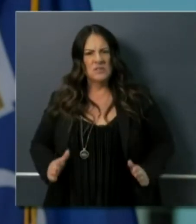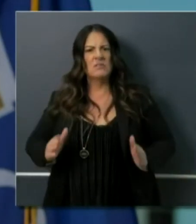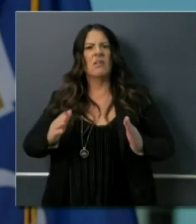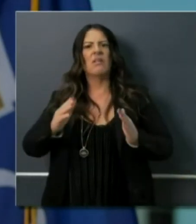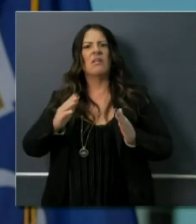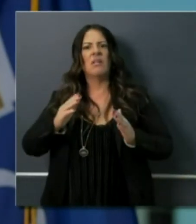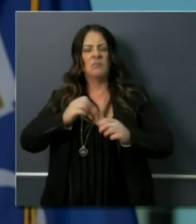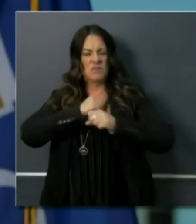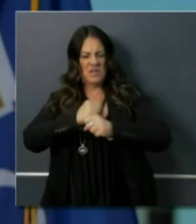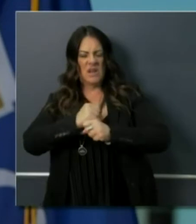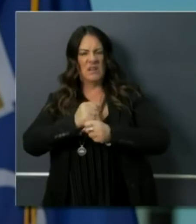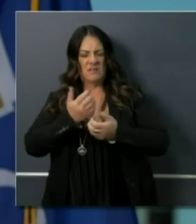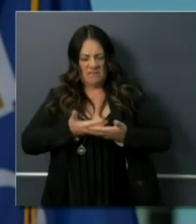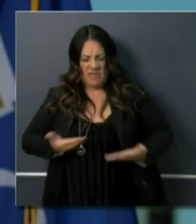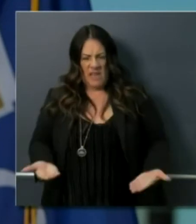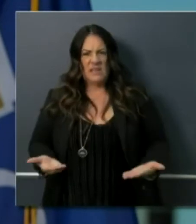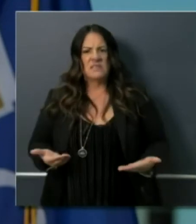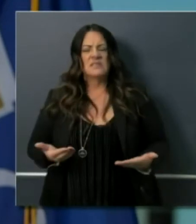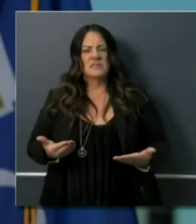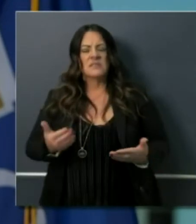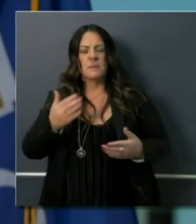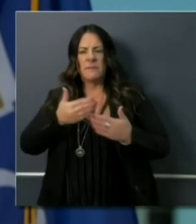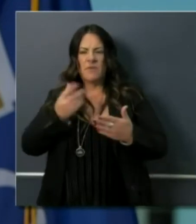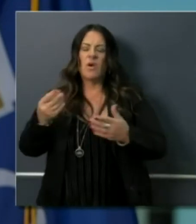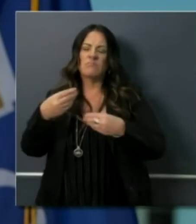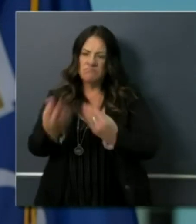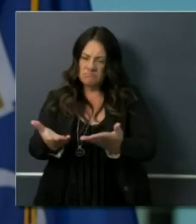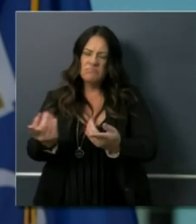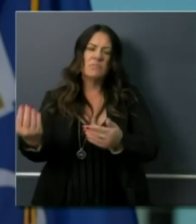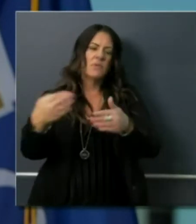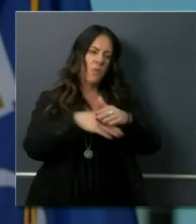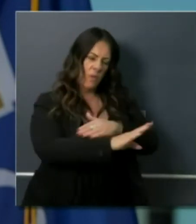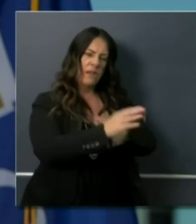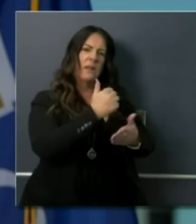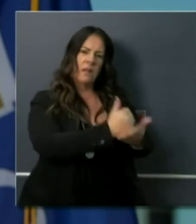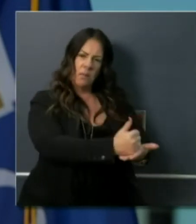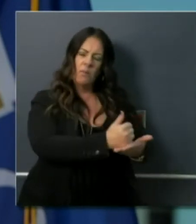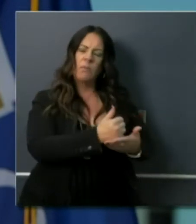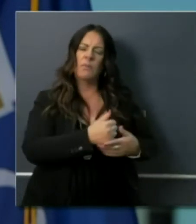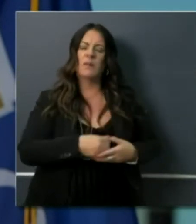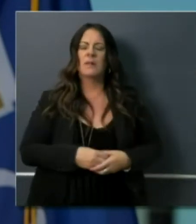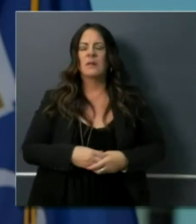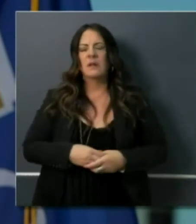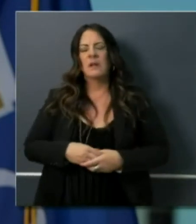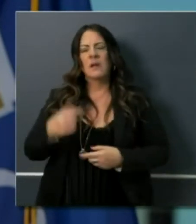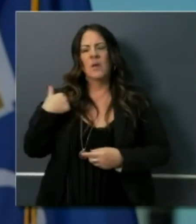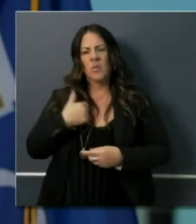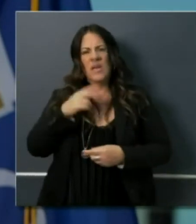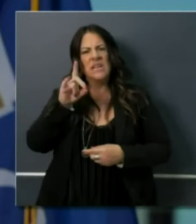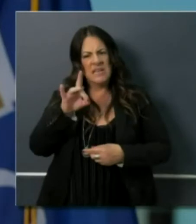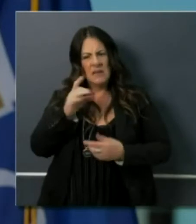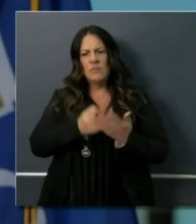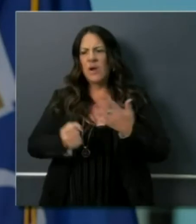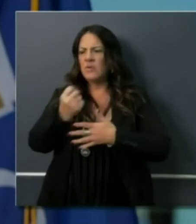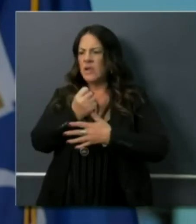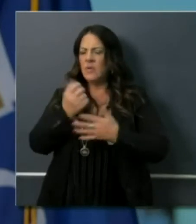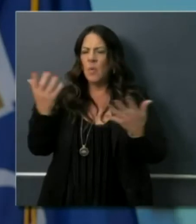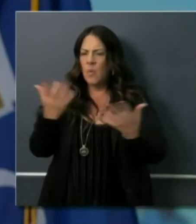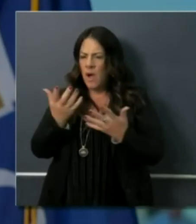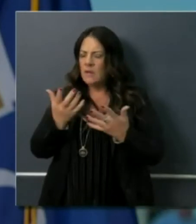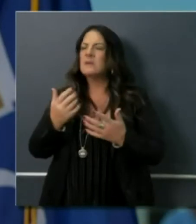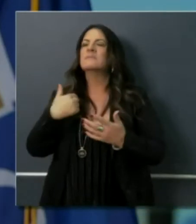residents of those facilities. And in addition, there is a focus with our testing task force that we prioritize bringing